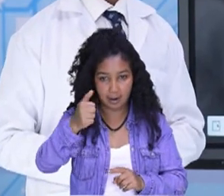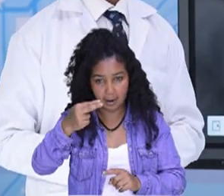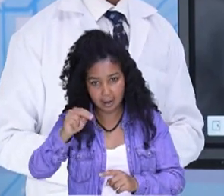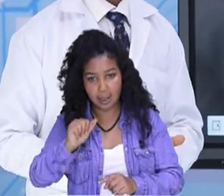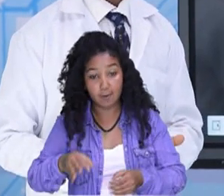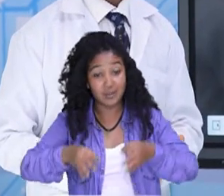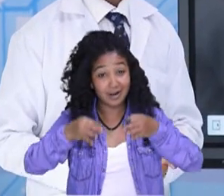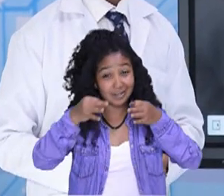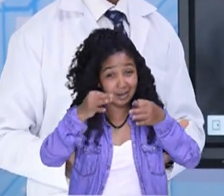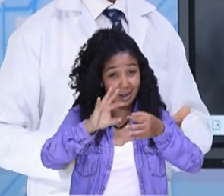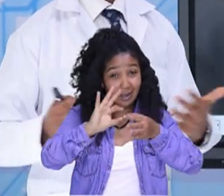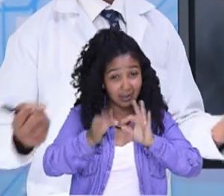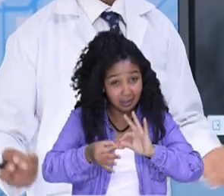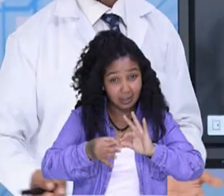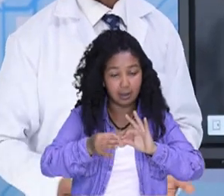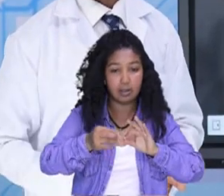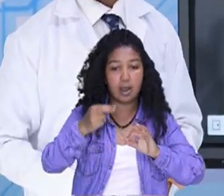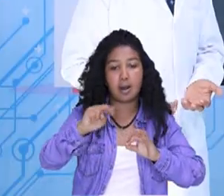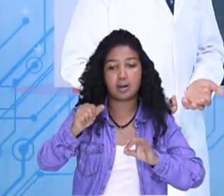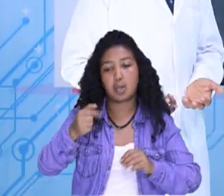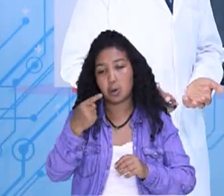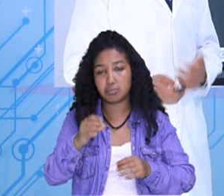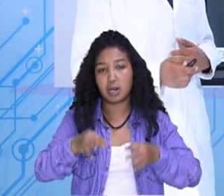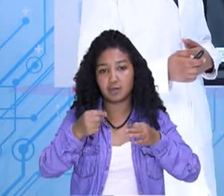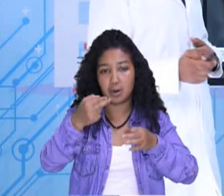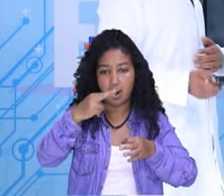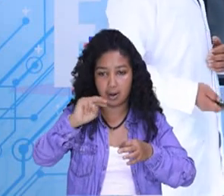is translating RNA or transfer RNA.